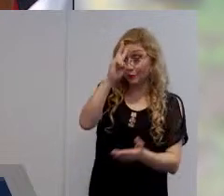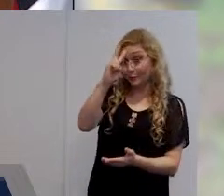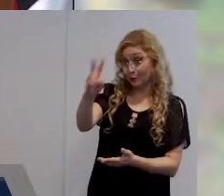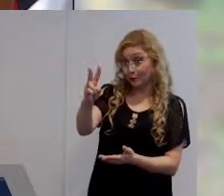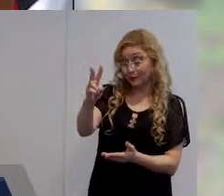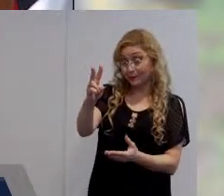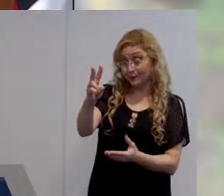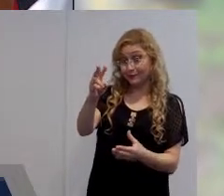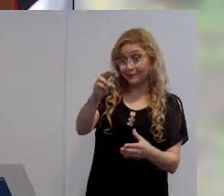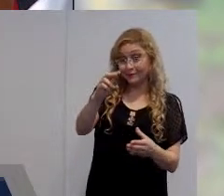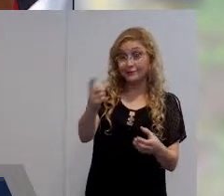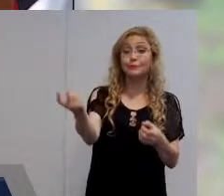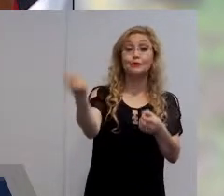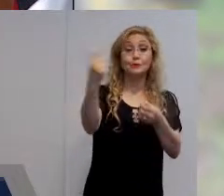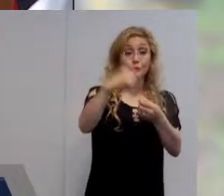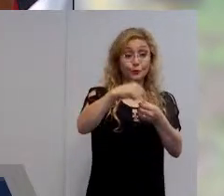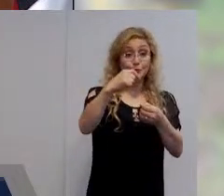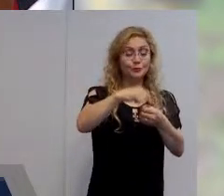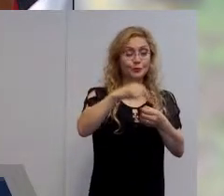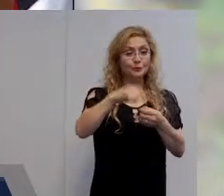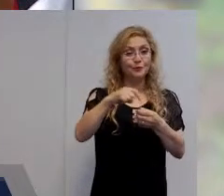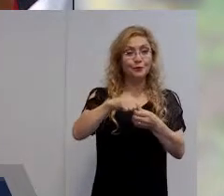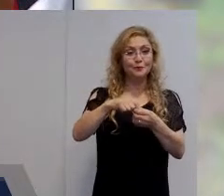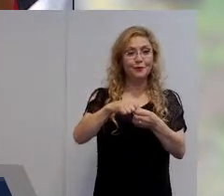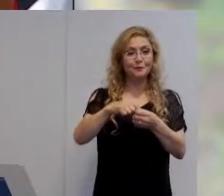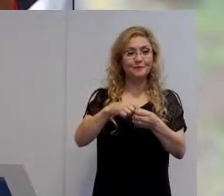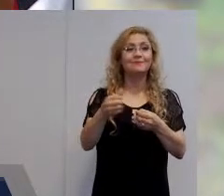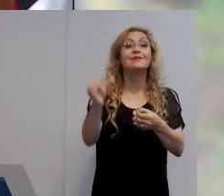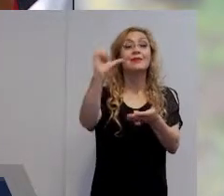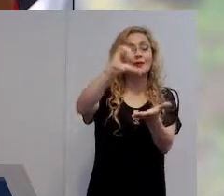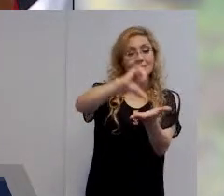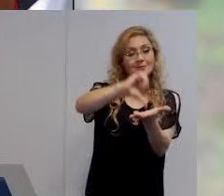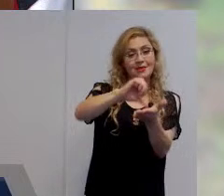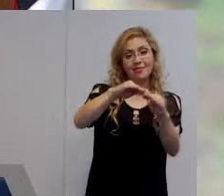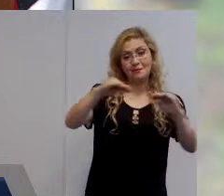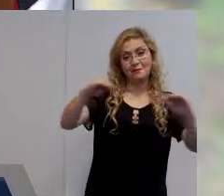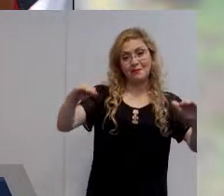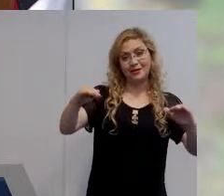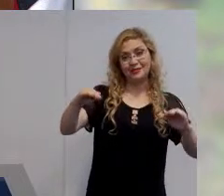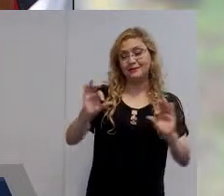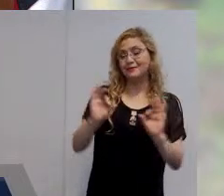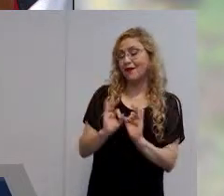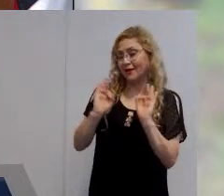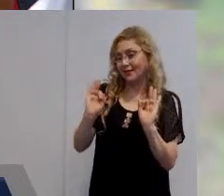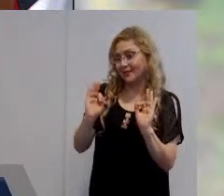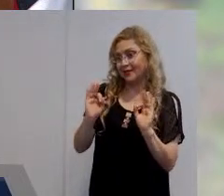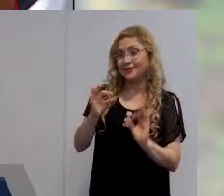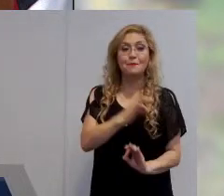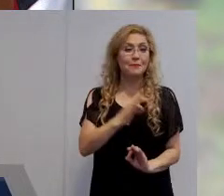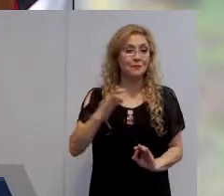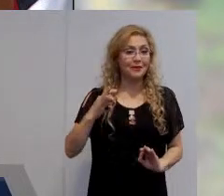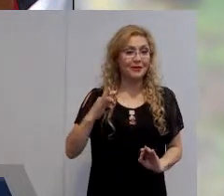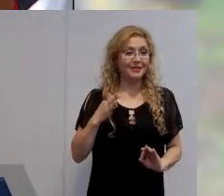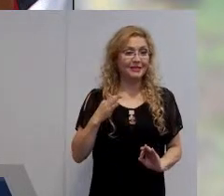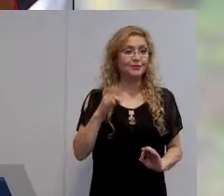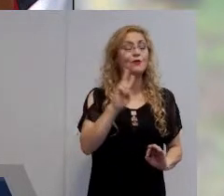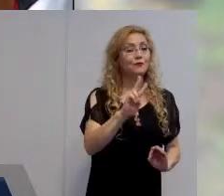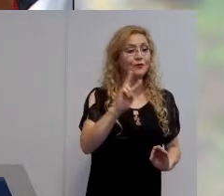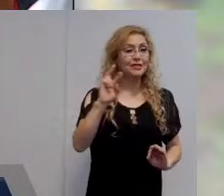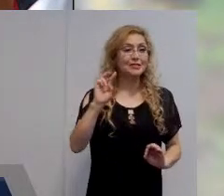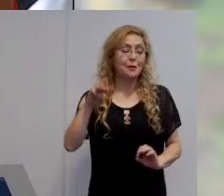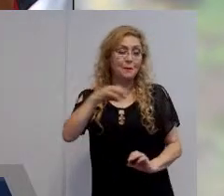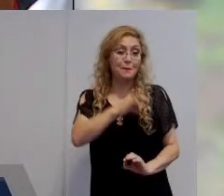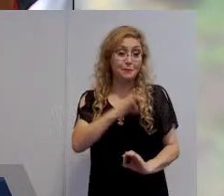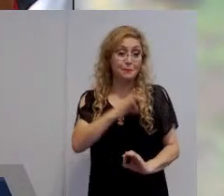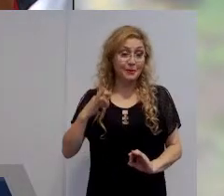Your Excellencies, ministers, vice ministers, leaders of agriculture